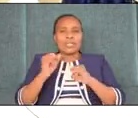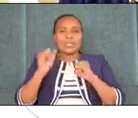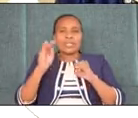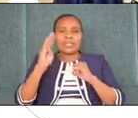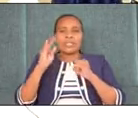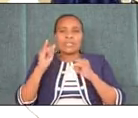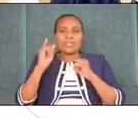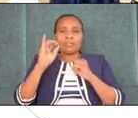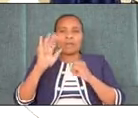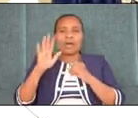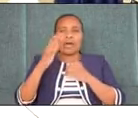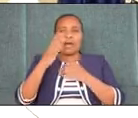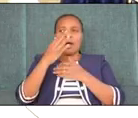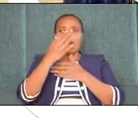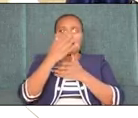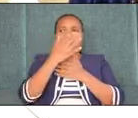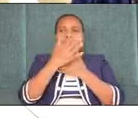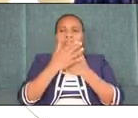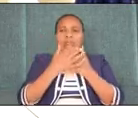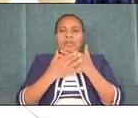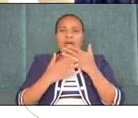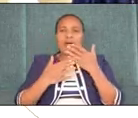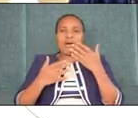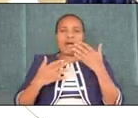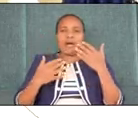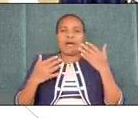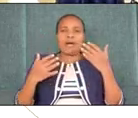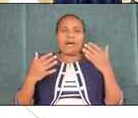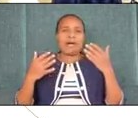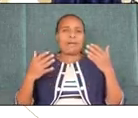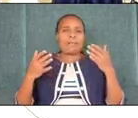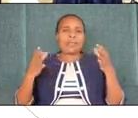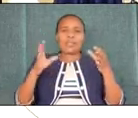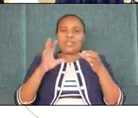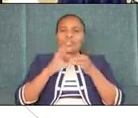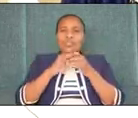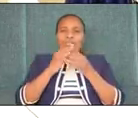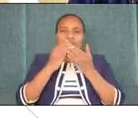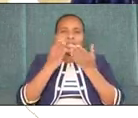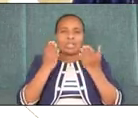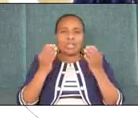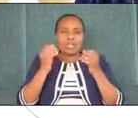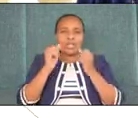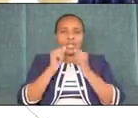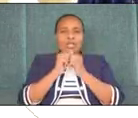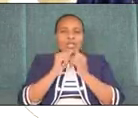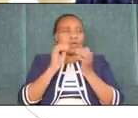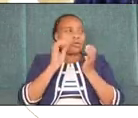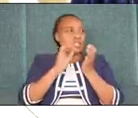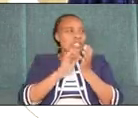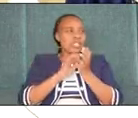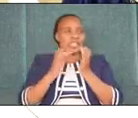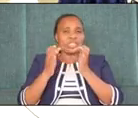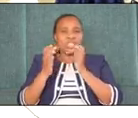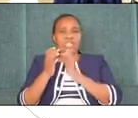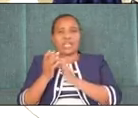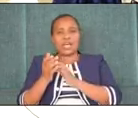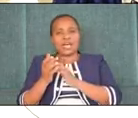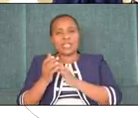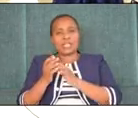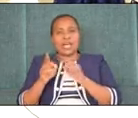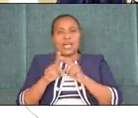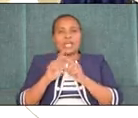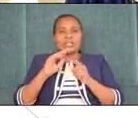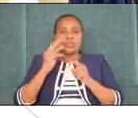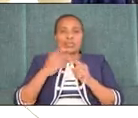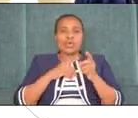Fountain, cleansed by His blood, joined hands with